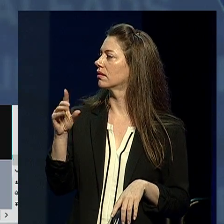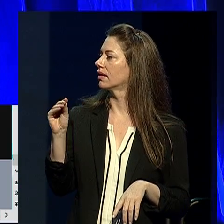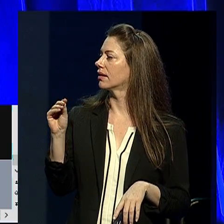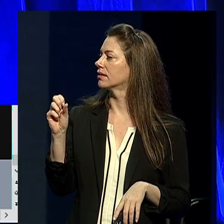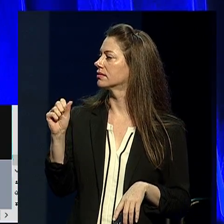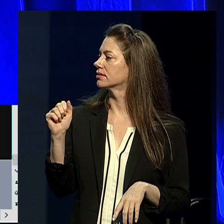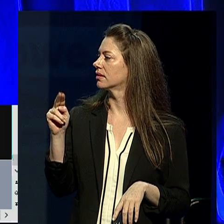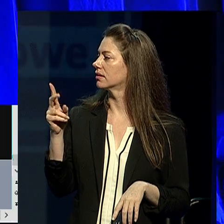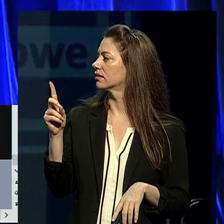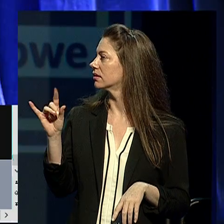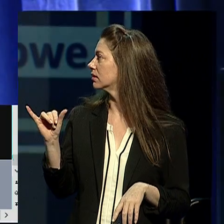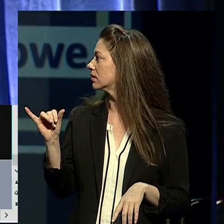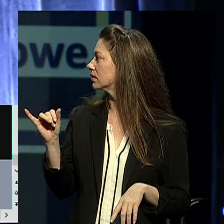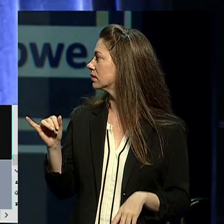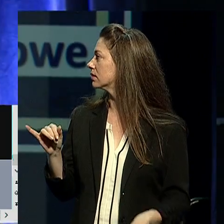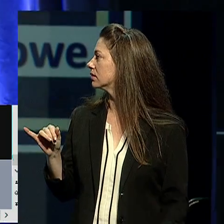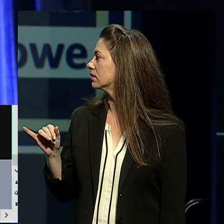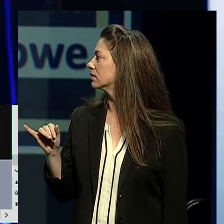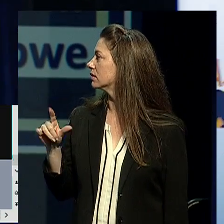Lowe.